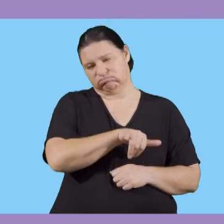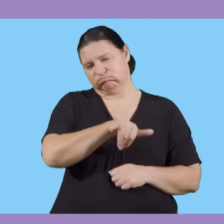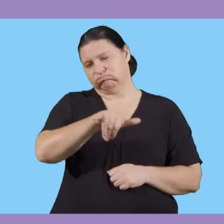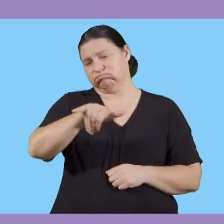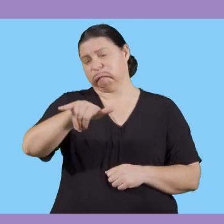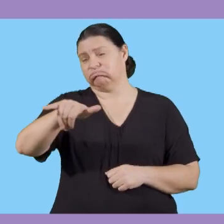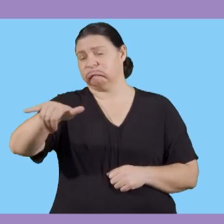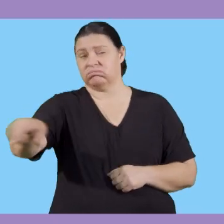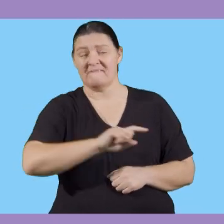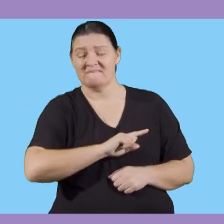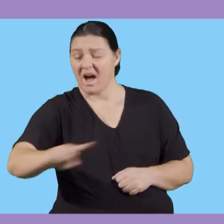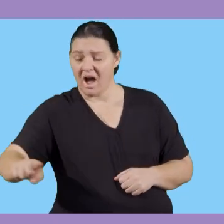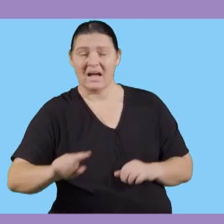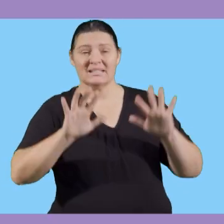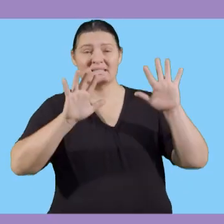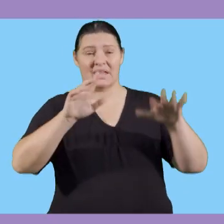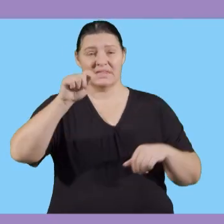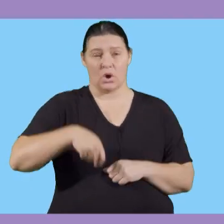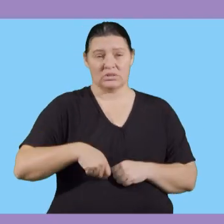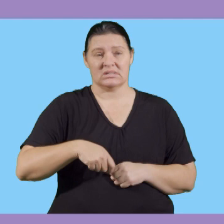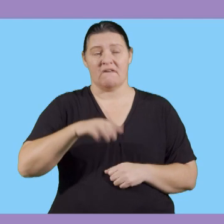its destination that is